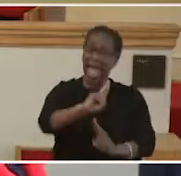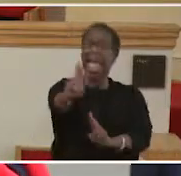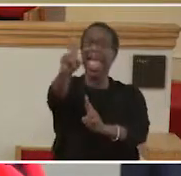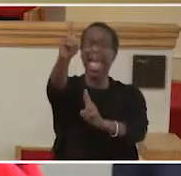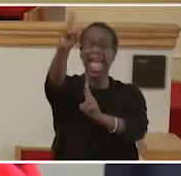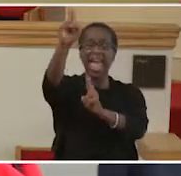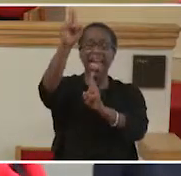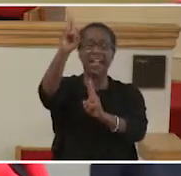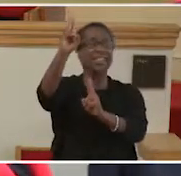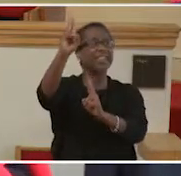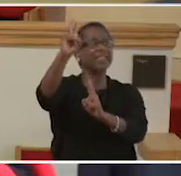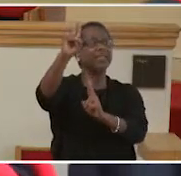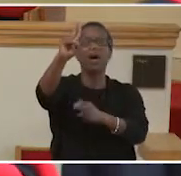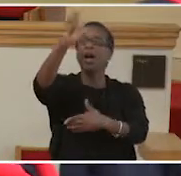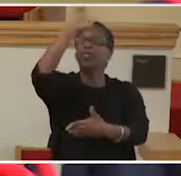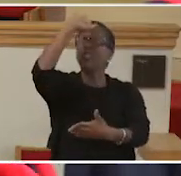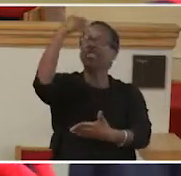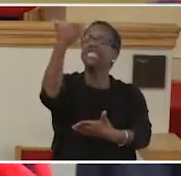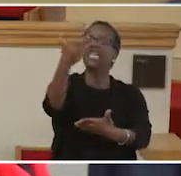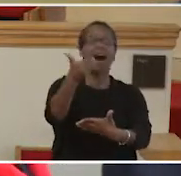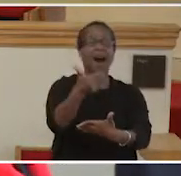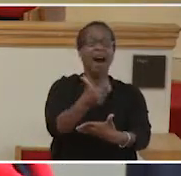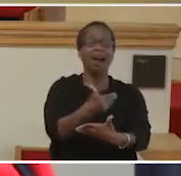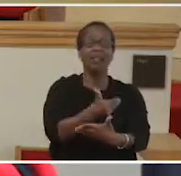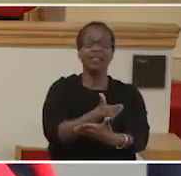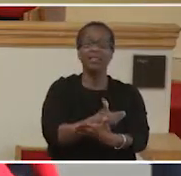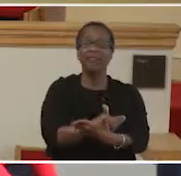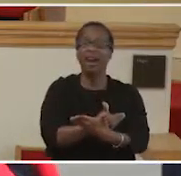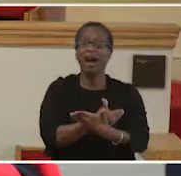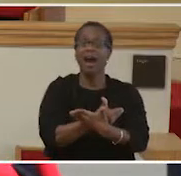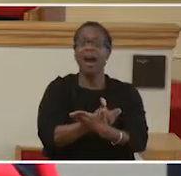Oh, hey, the sun